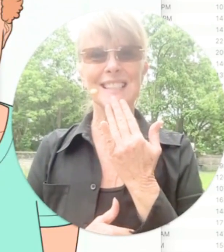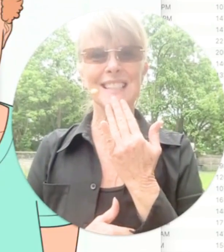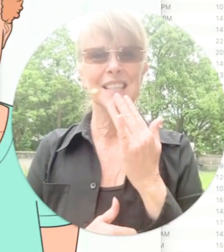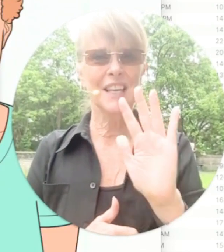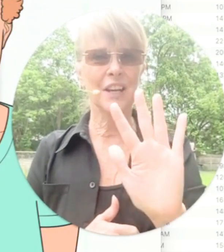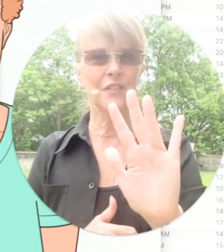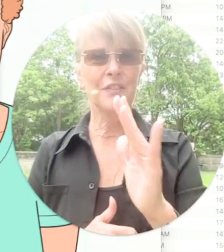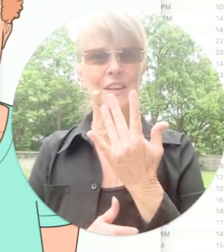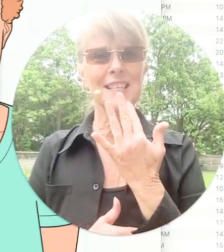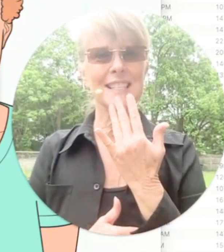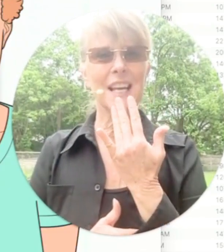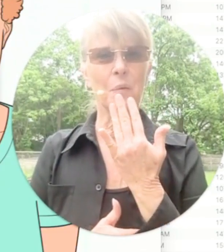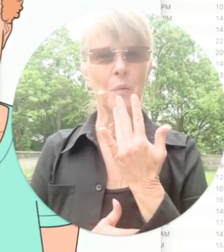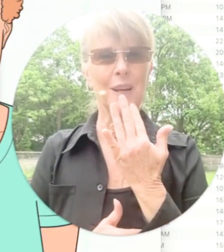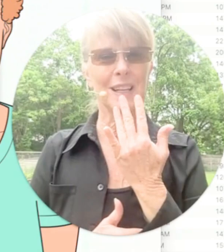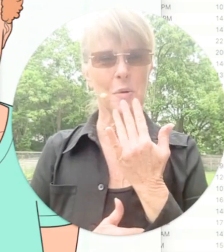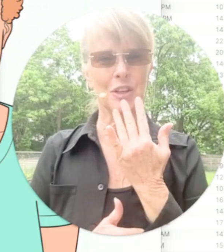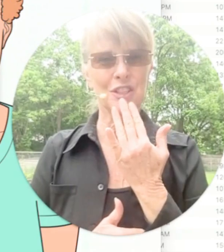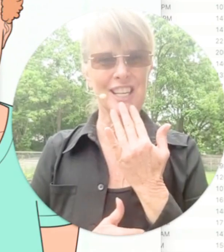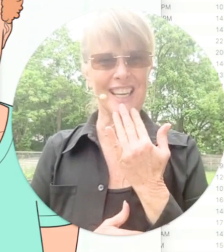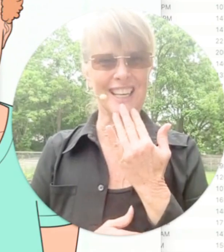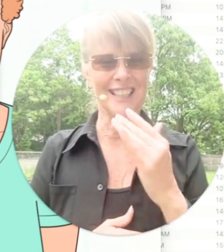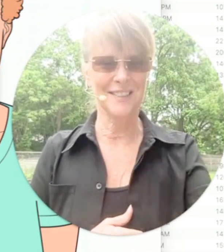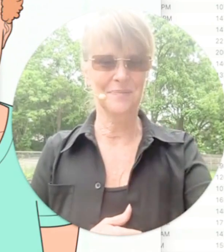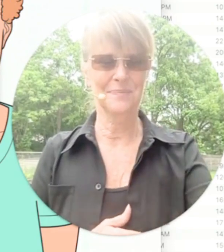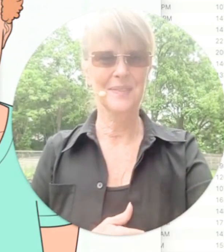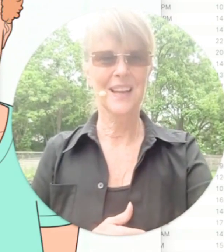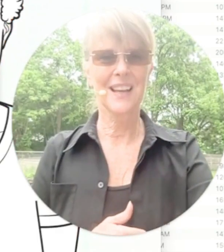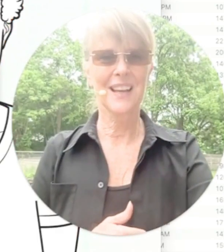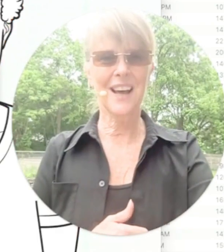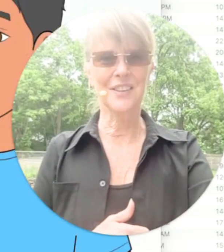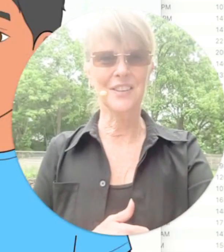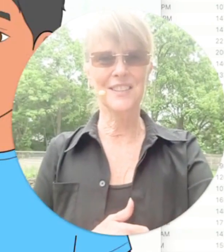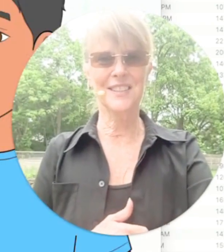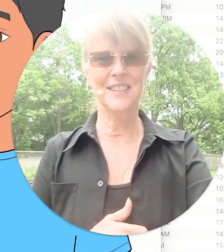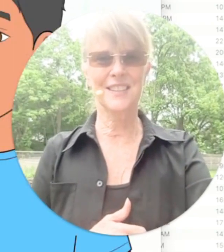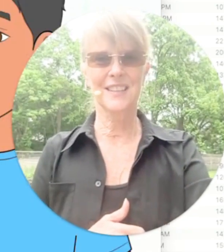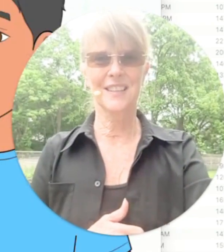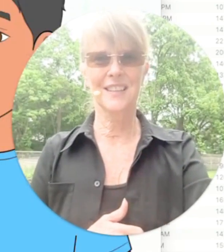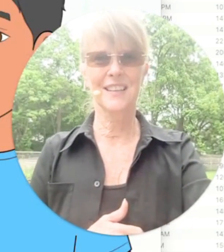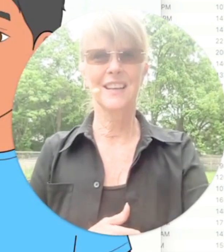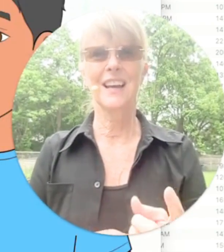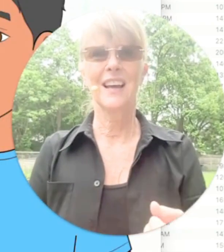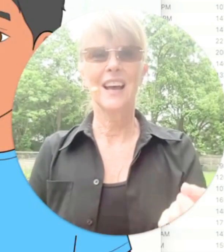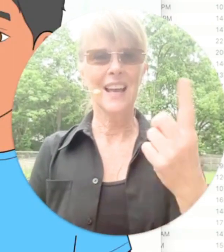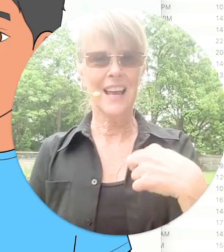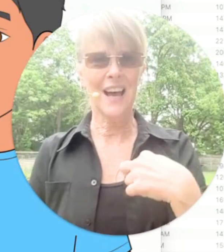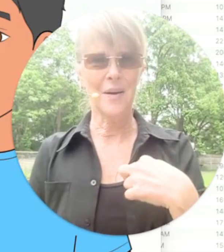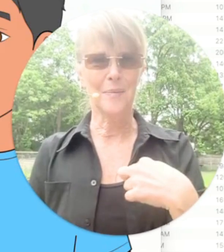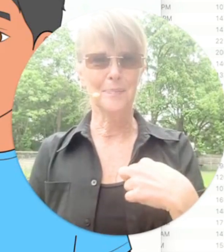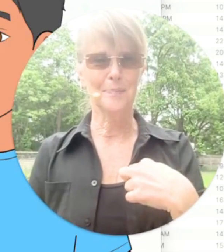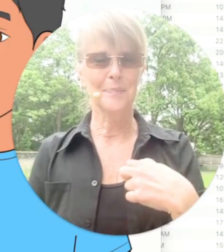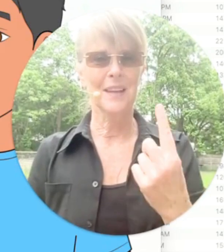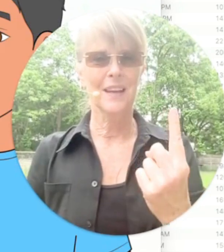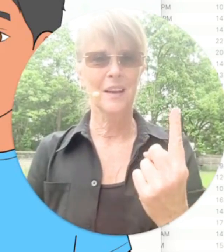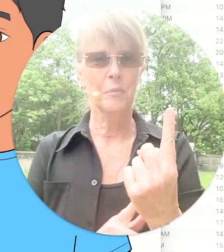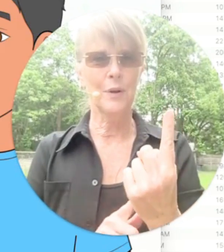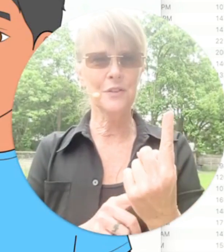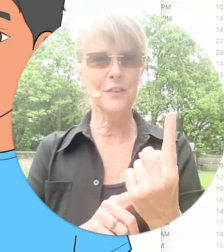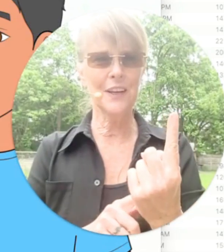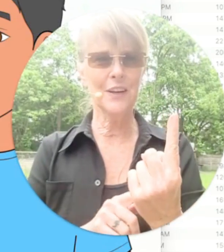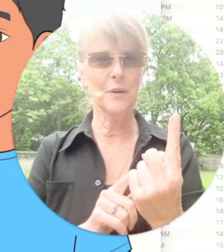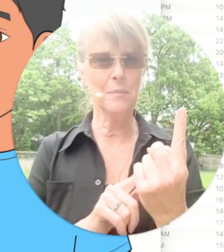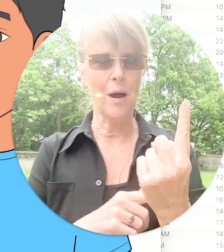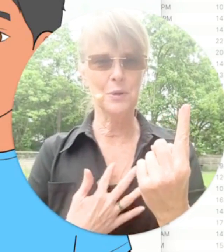Colors. Take your fingers and wiggle them on your chin. Colors. Come.